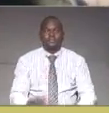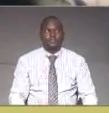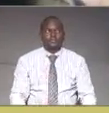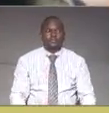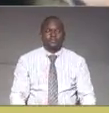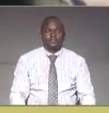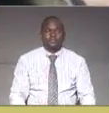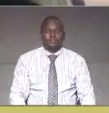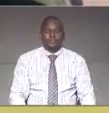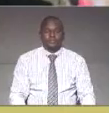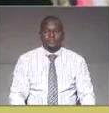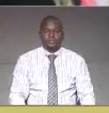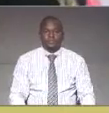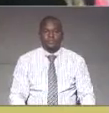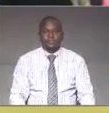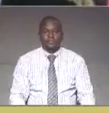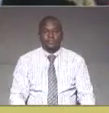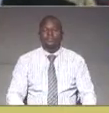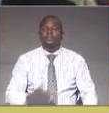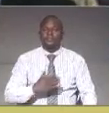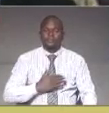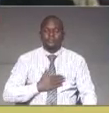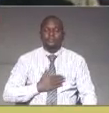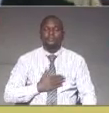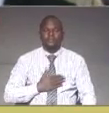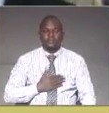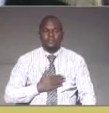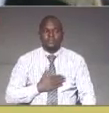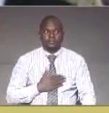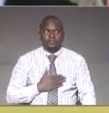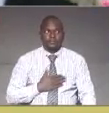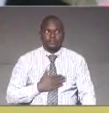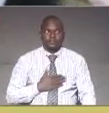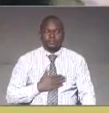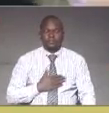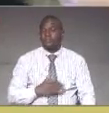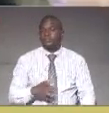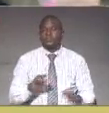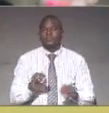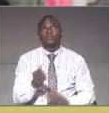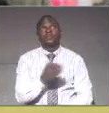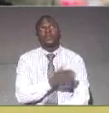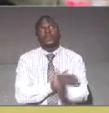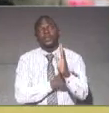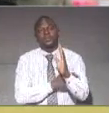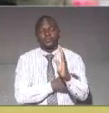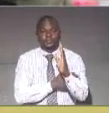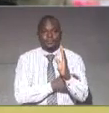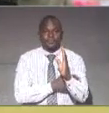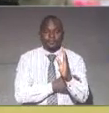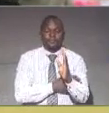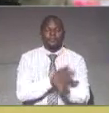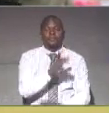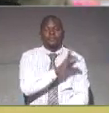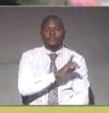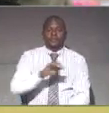whatever happens to you, I am in charge. So look up to the Lord